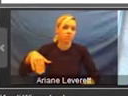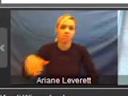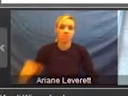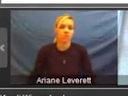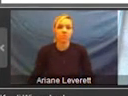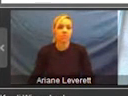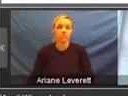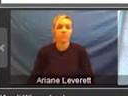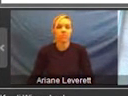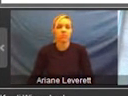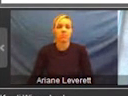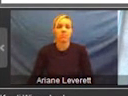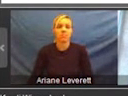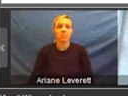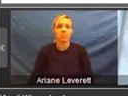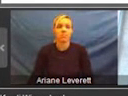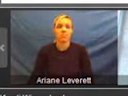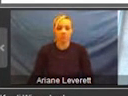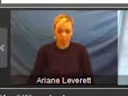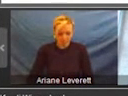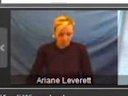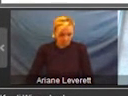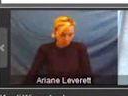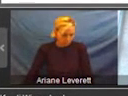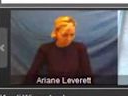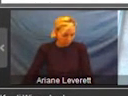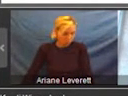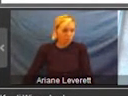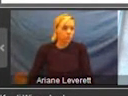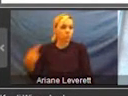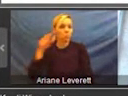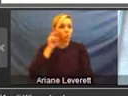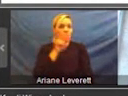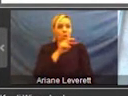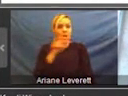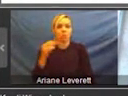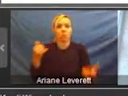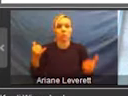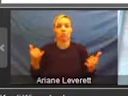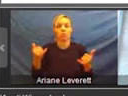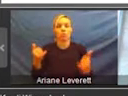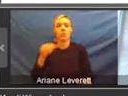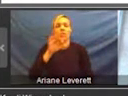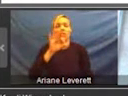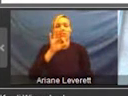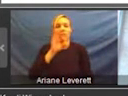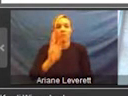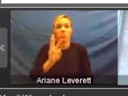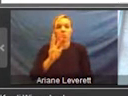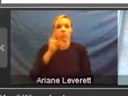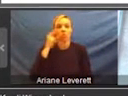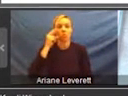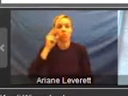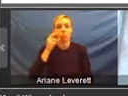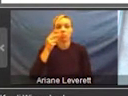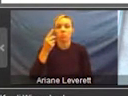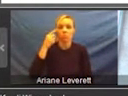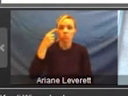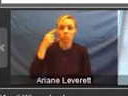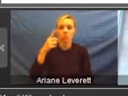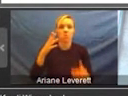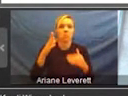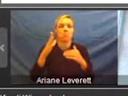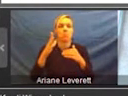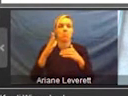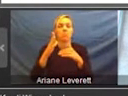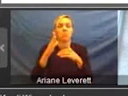So we pull in existing frameworks in order to build up on recognitions that are already there. And that means